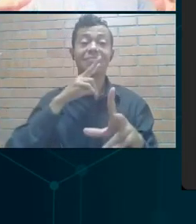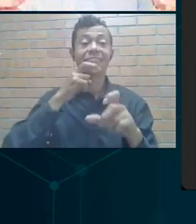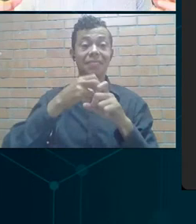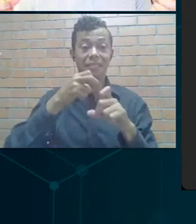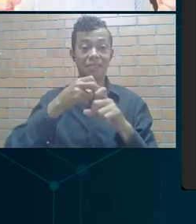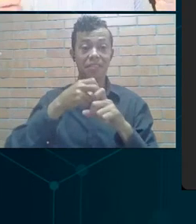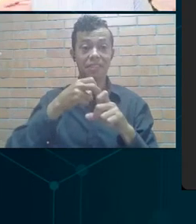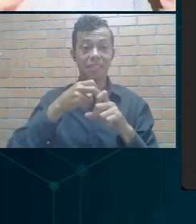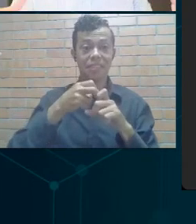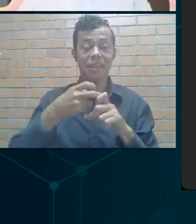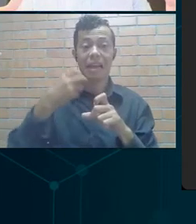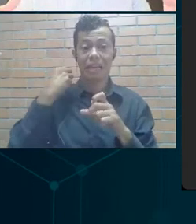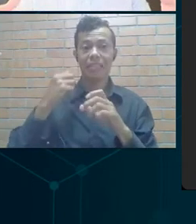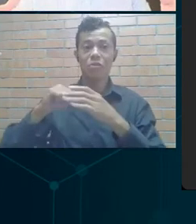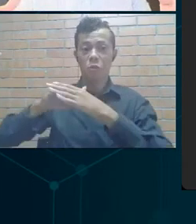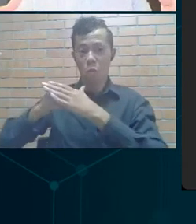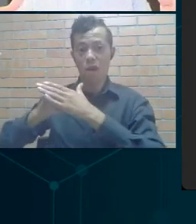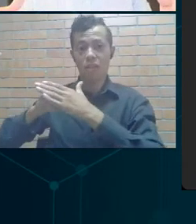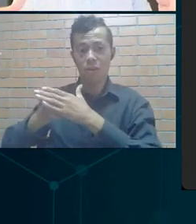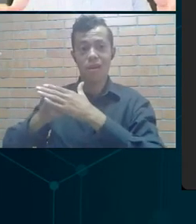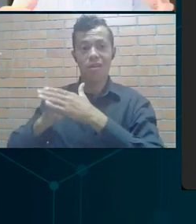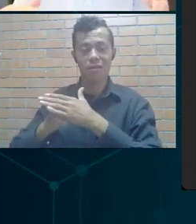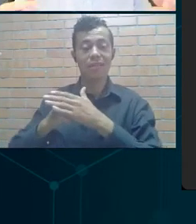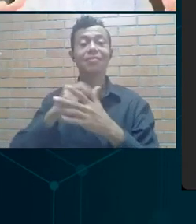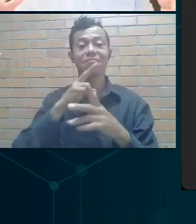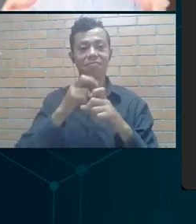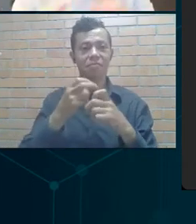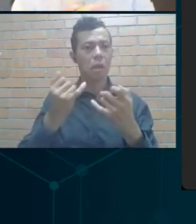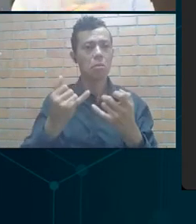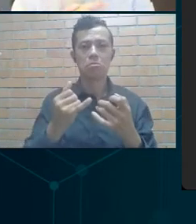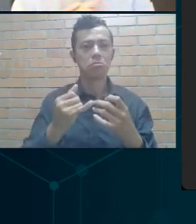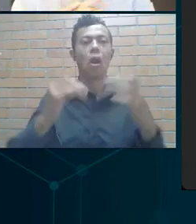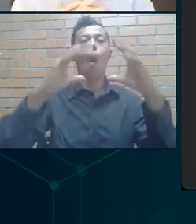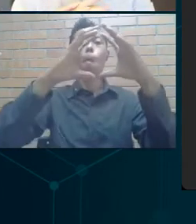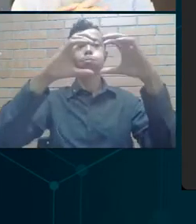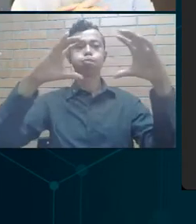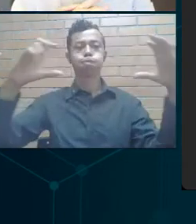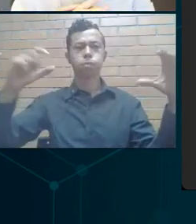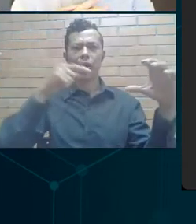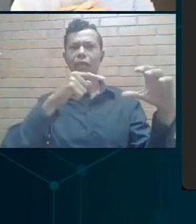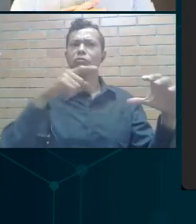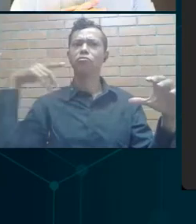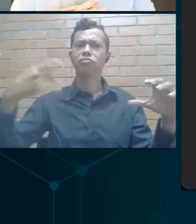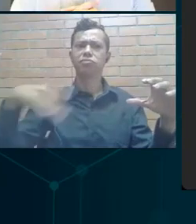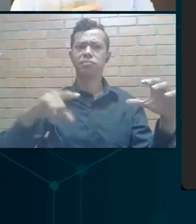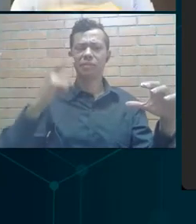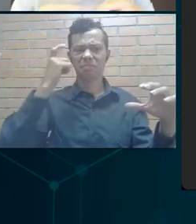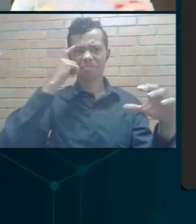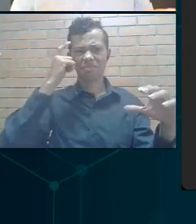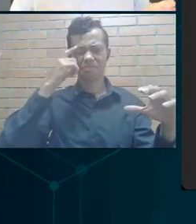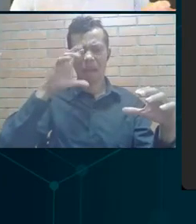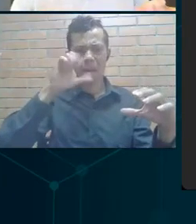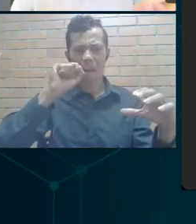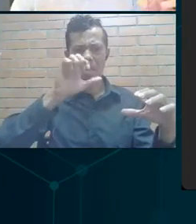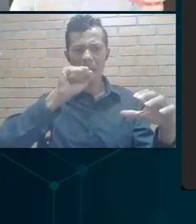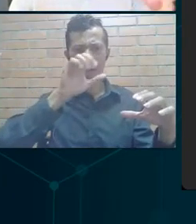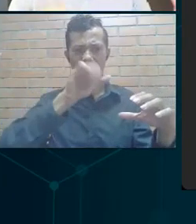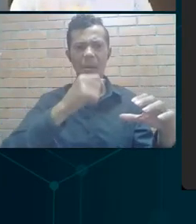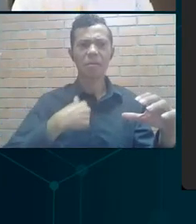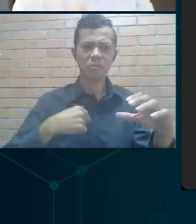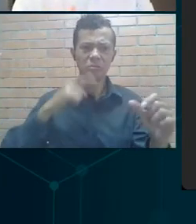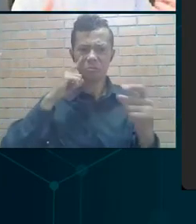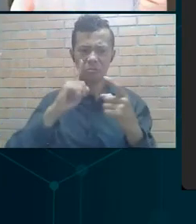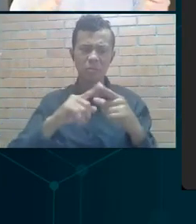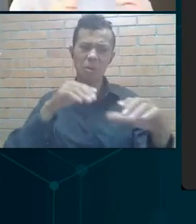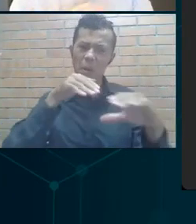has practically an infinite amount of capacity, right, for you to be able to make that storage. And the great thing about the cloud,